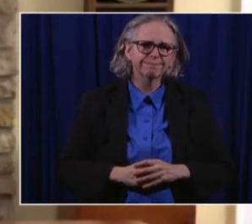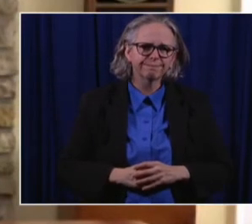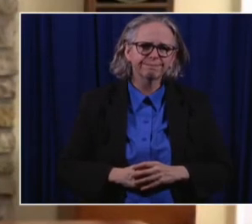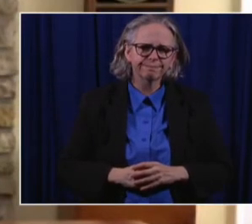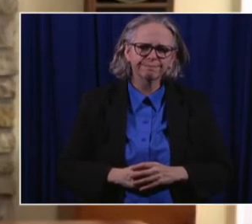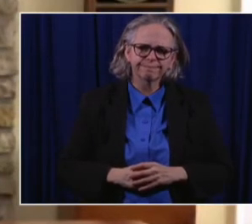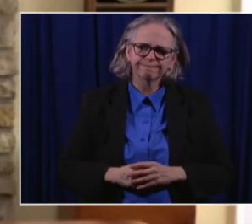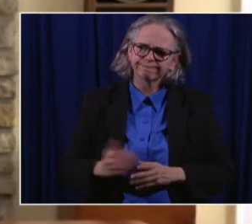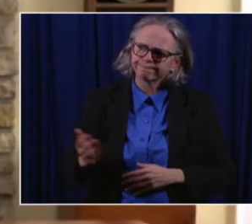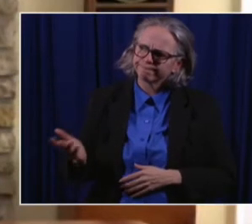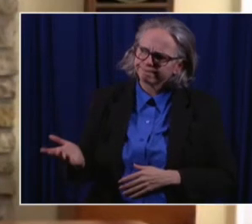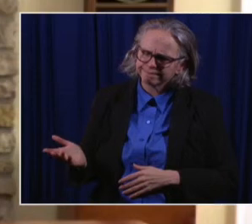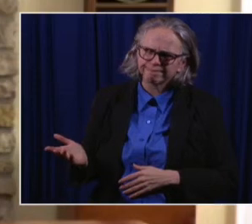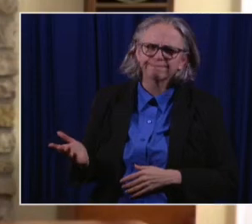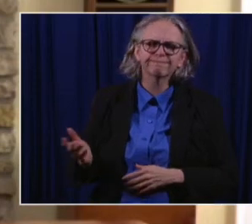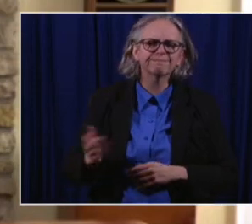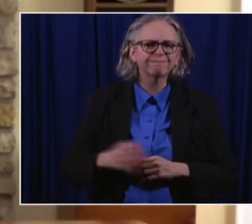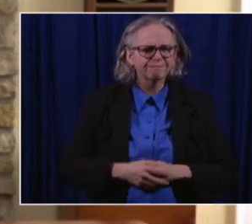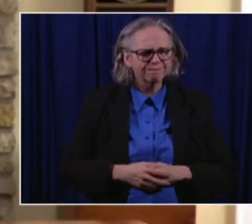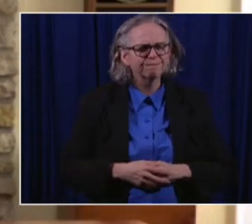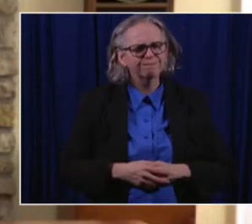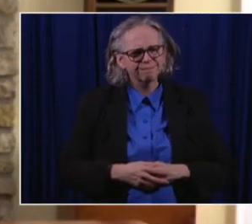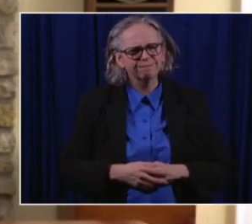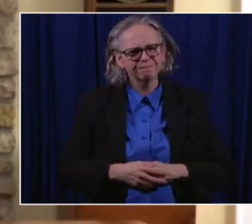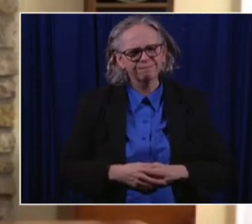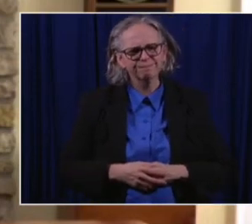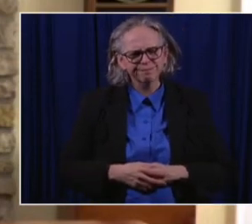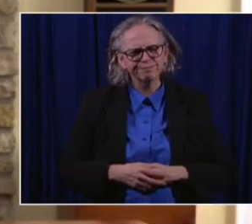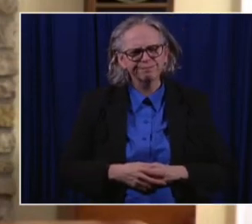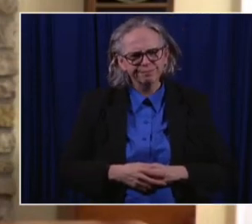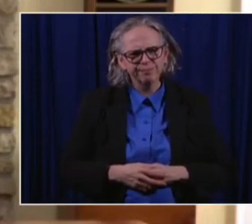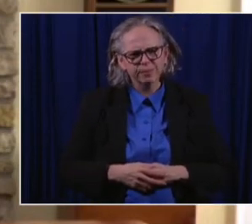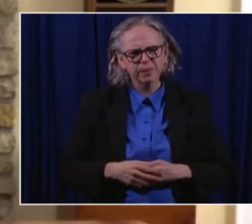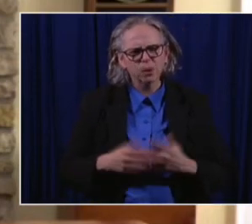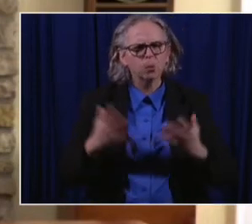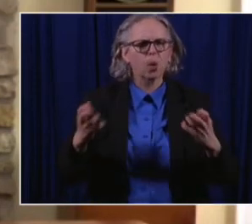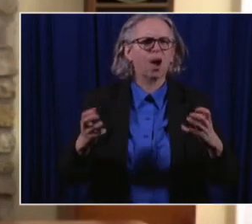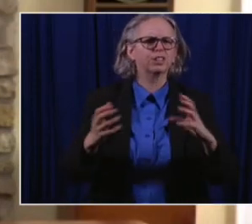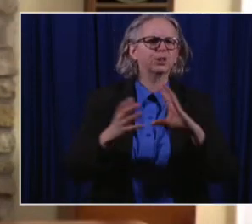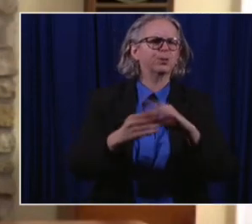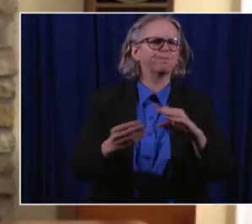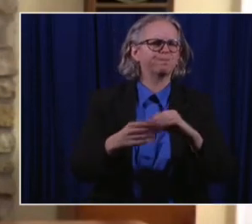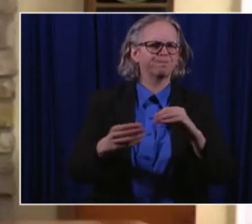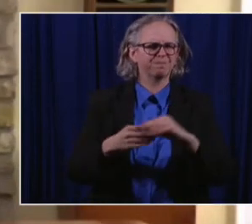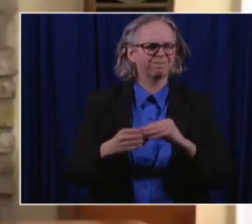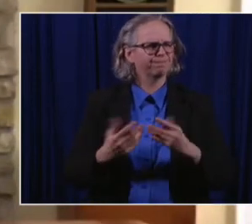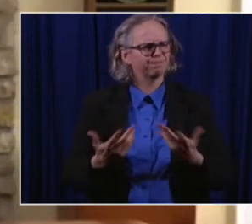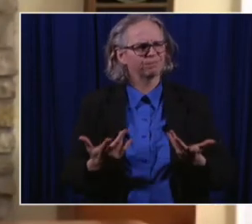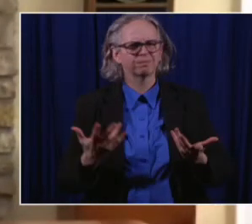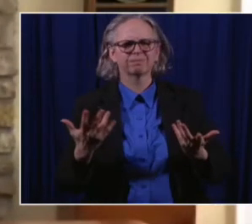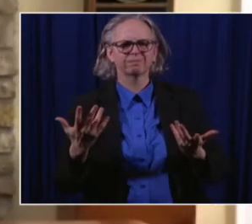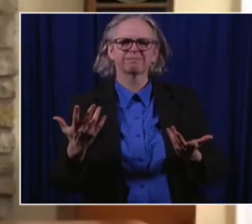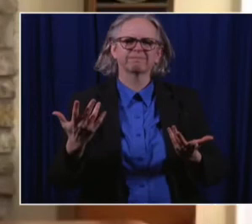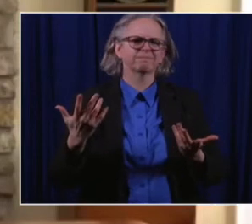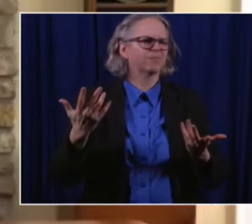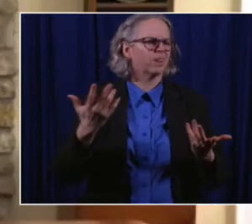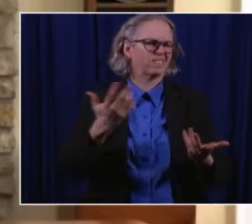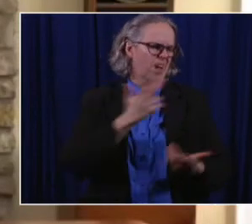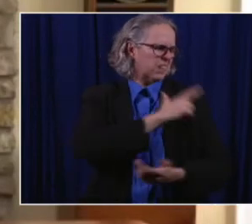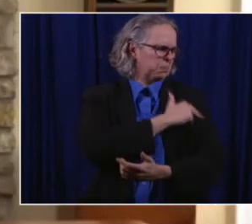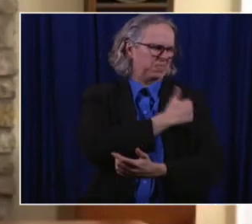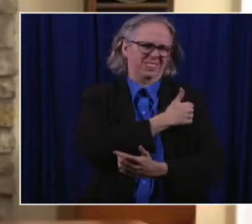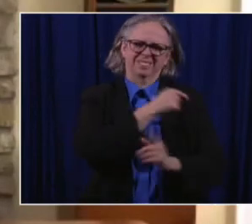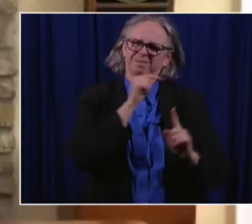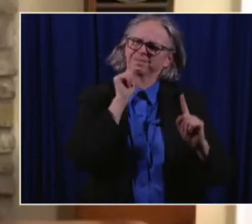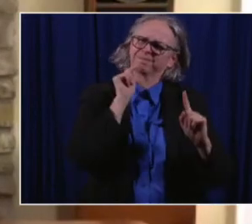Let me now go to continue our discussion about hospitals. Let's go to